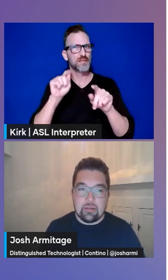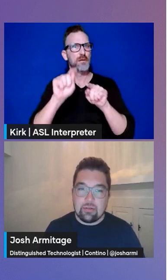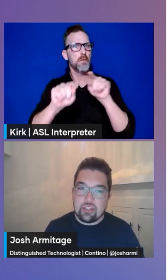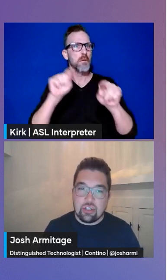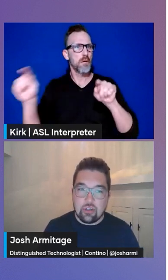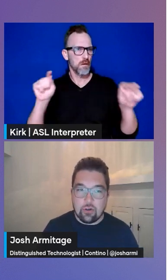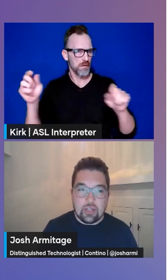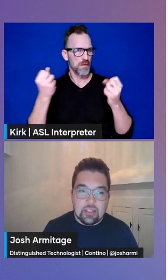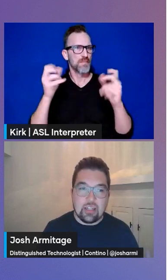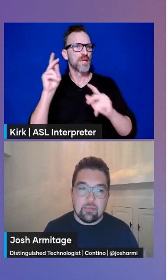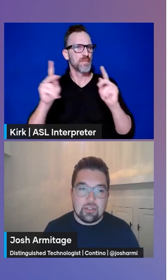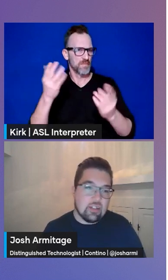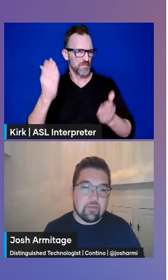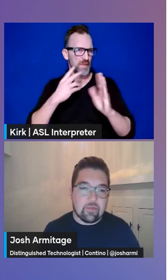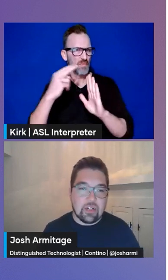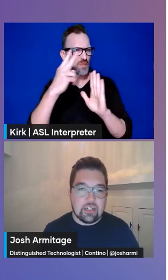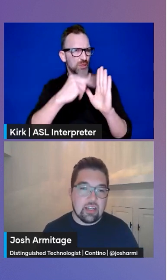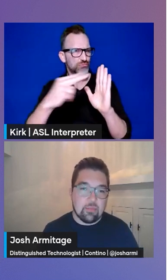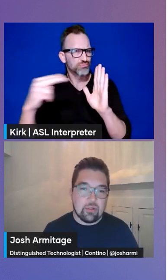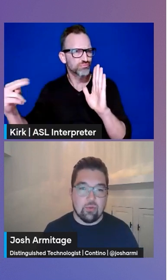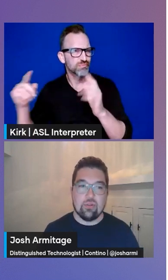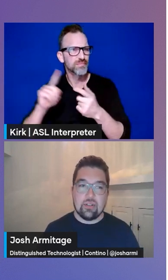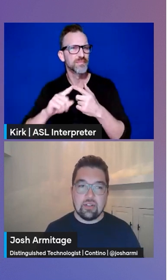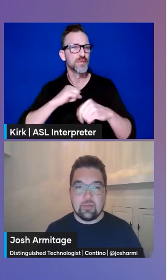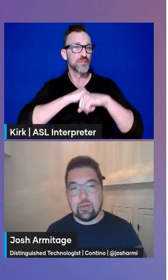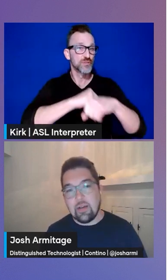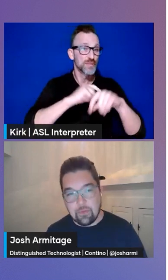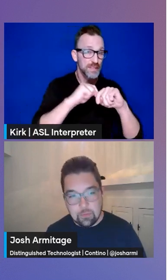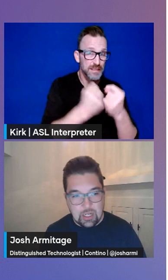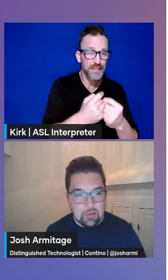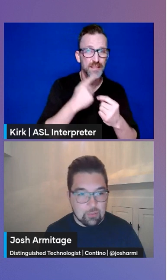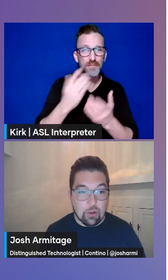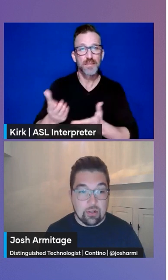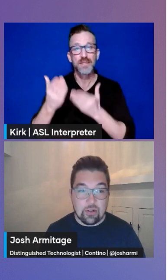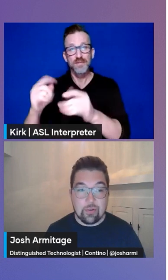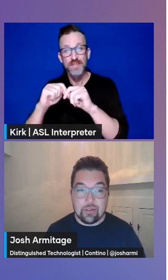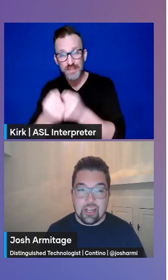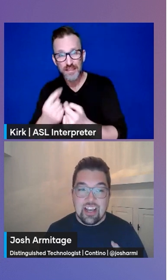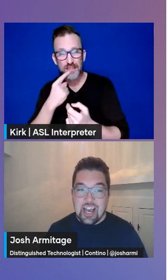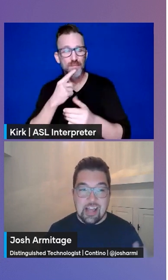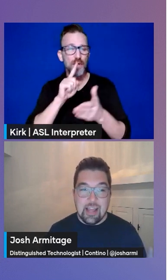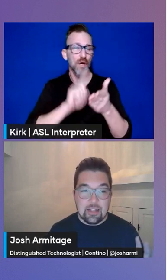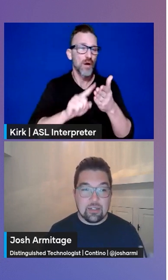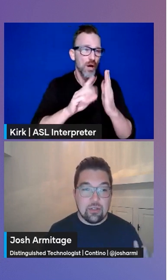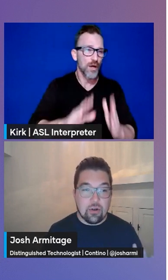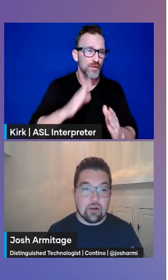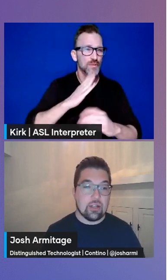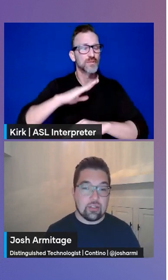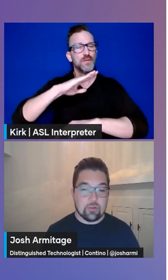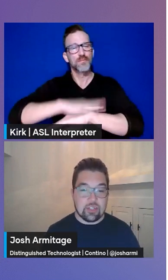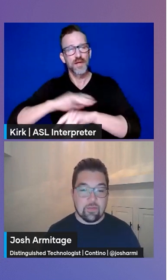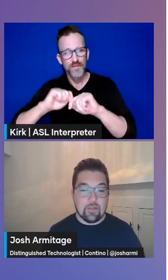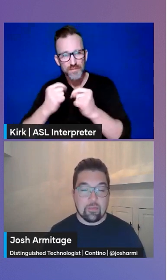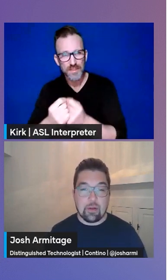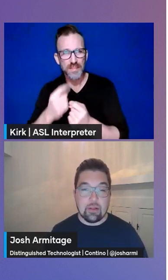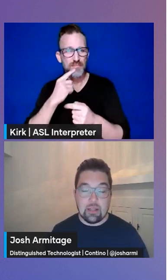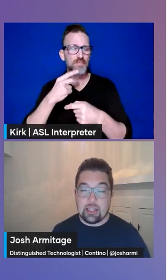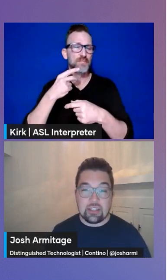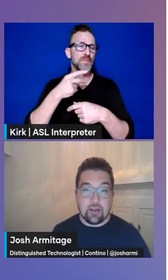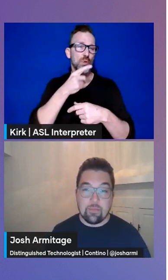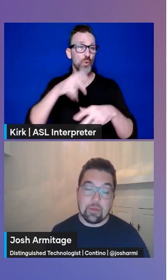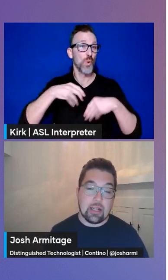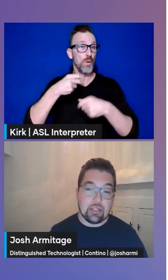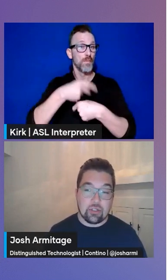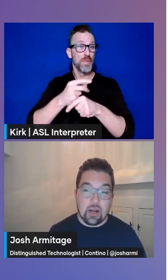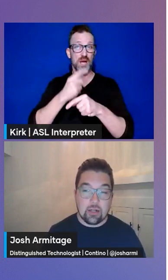it. Security teams, delivery teams, auditors, platform teams, product owners, and that is not an exhaustive